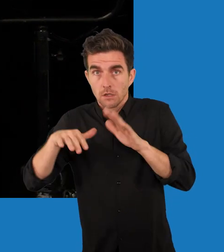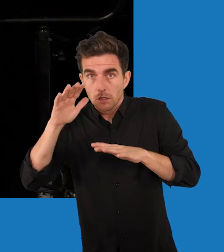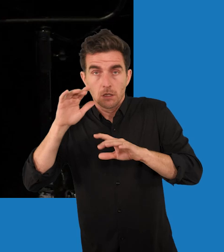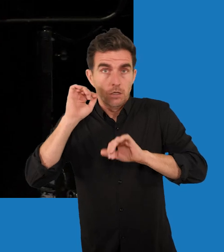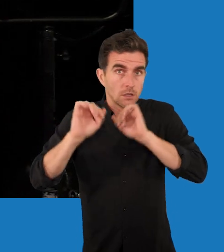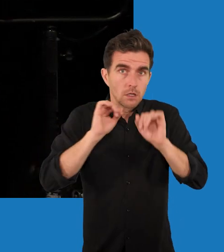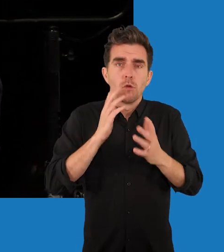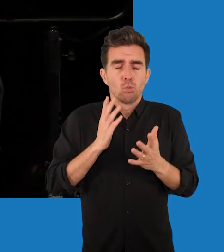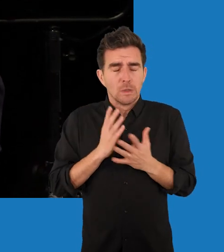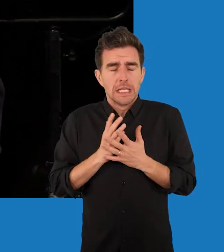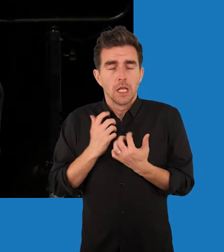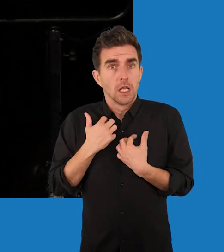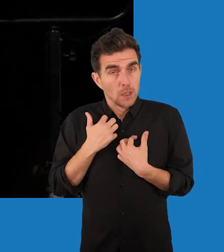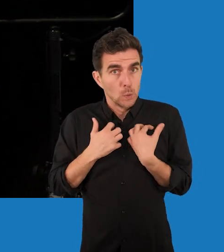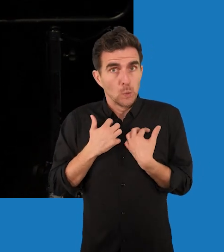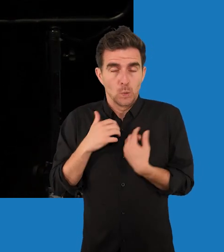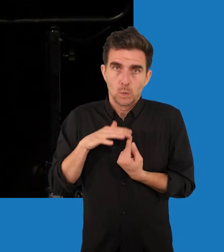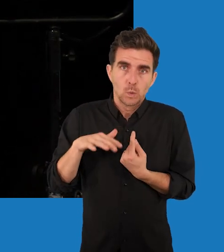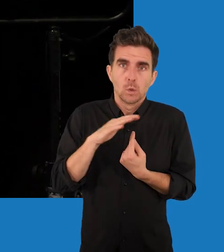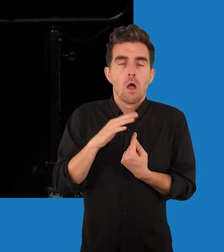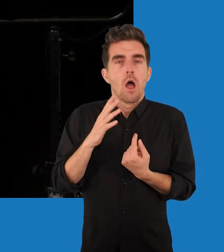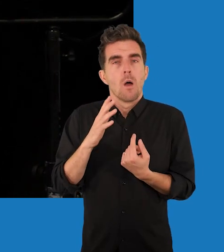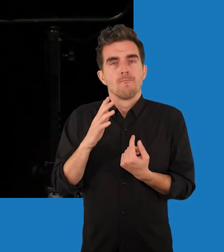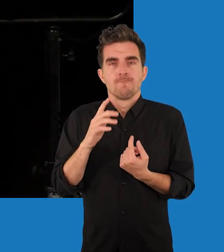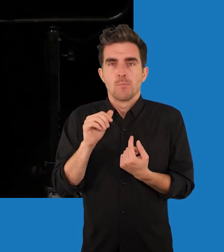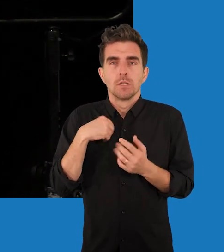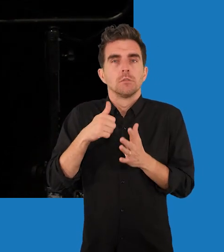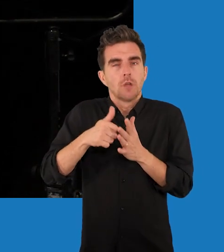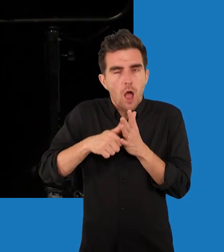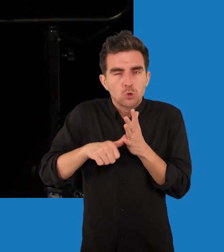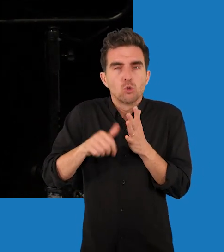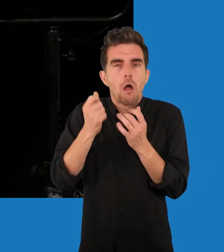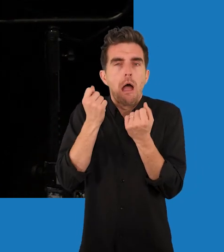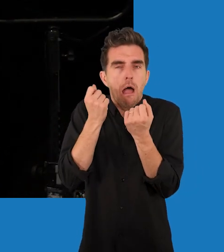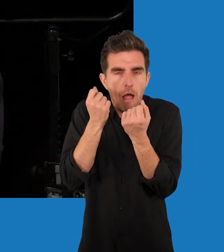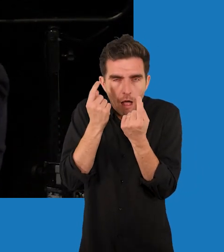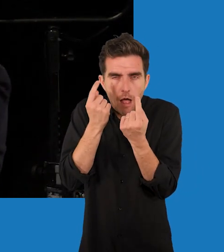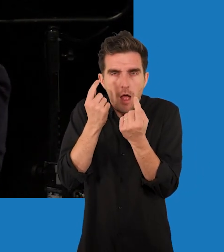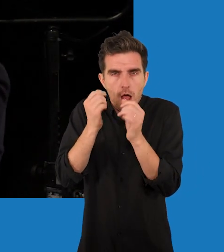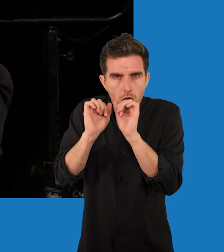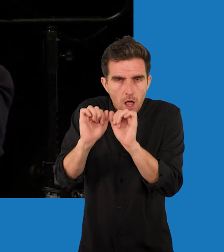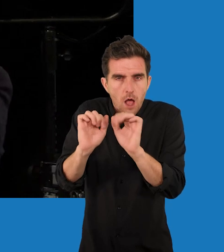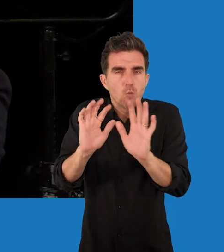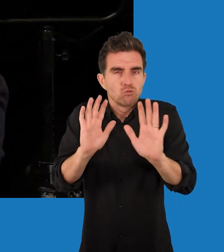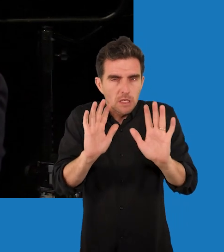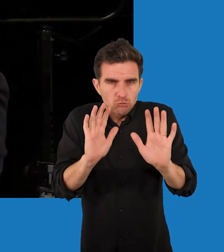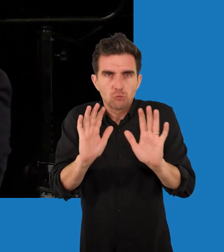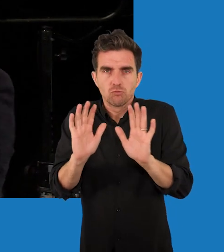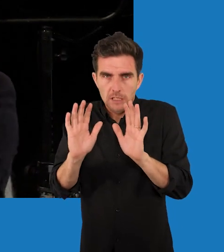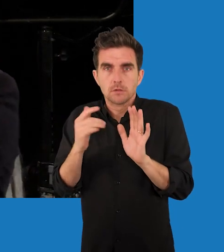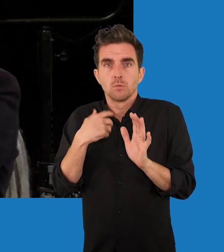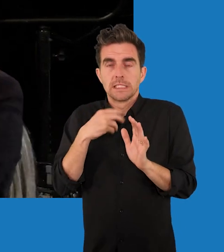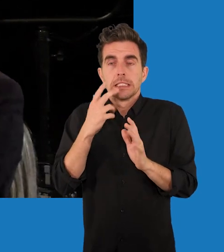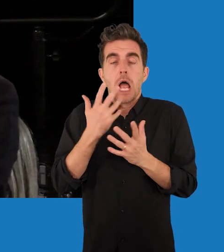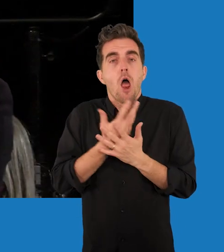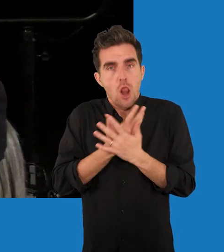in different bits of the Doddington, which is fascinating in itself. So we're beginning to understand a microscopic level now what